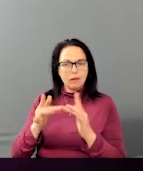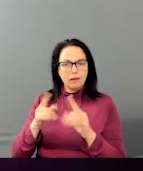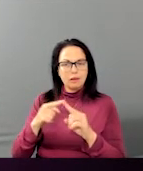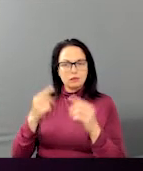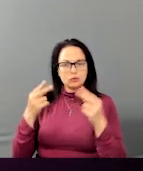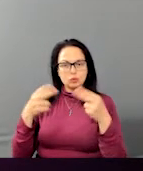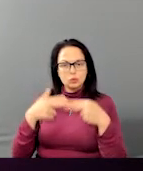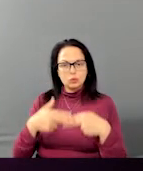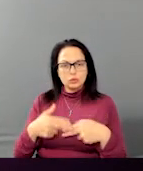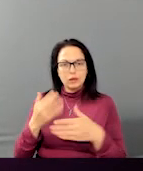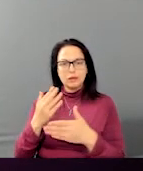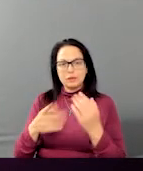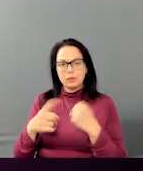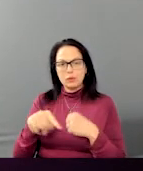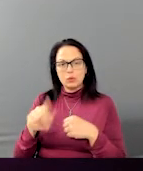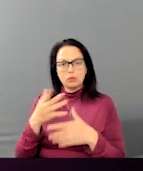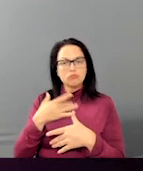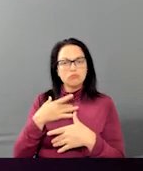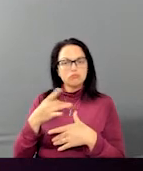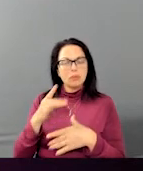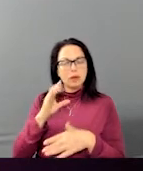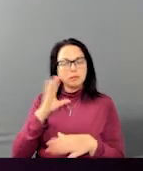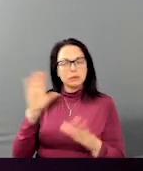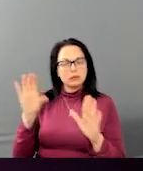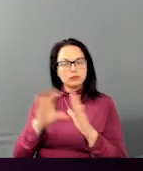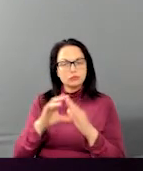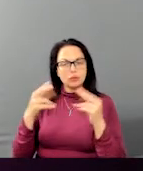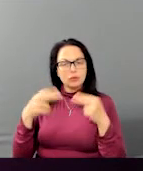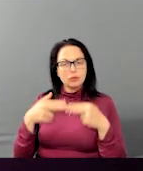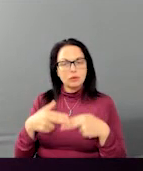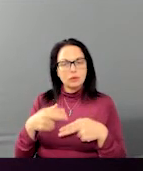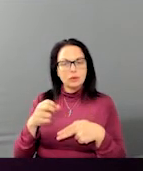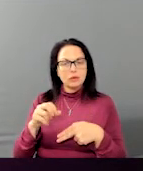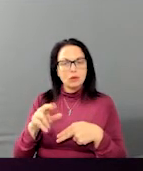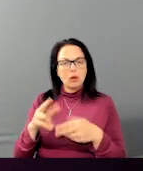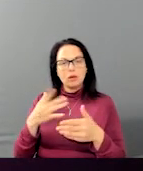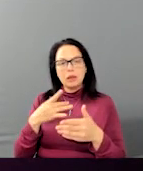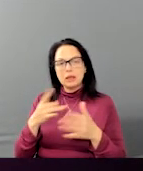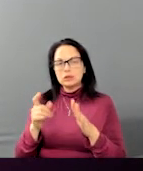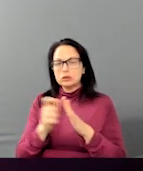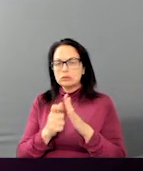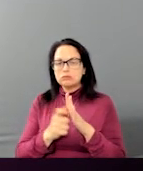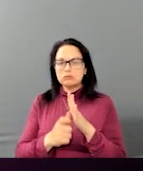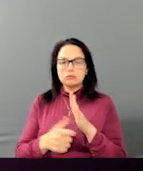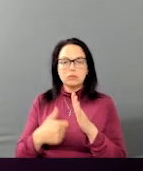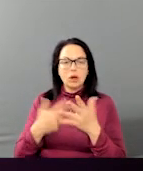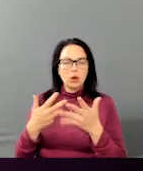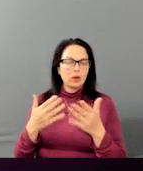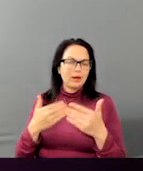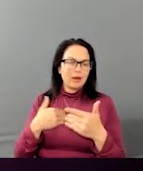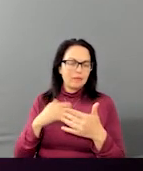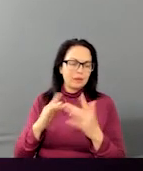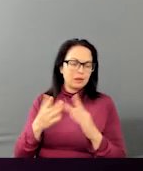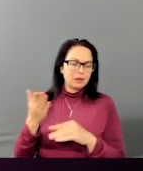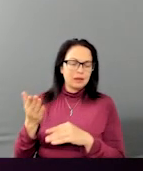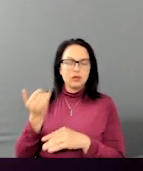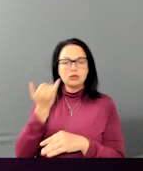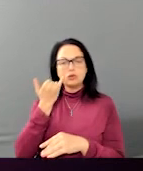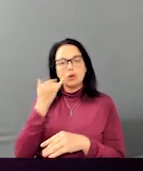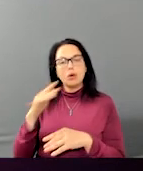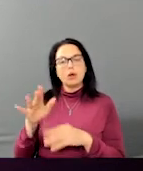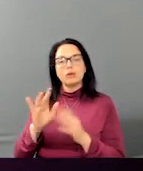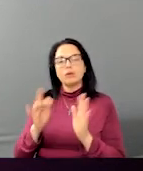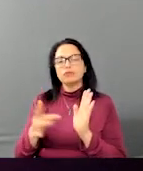some of you like to take pictures of slides or like to feverishly jot down notes, already have a link to that. So if you go to my Twitter